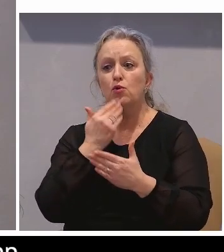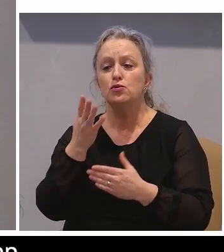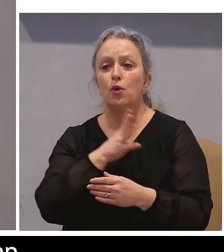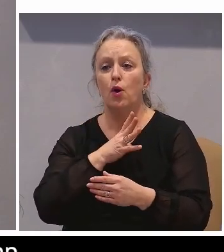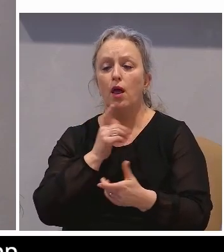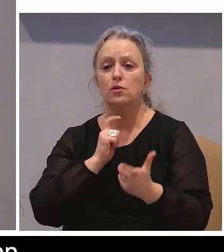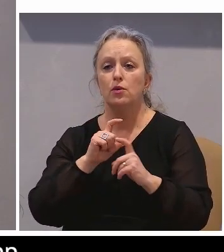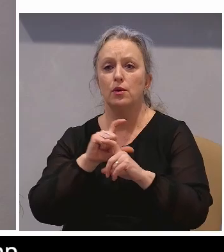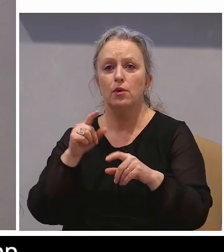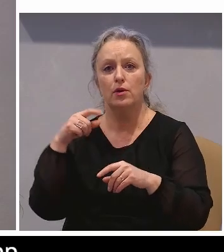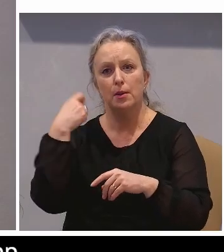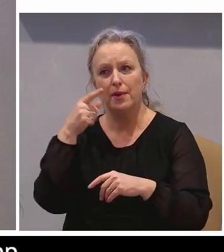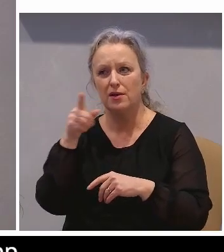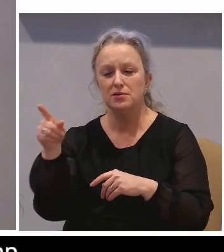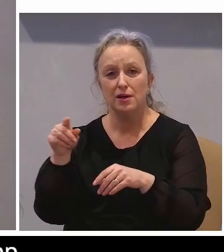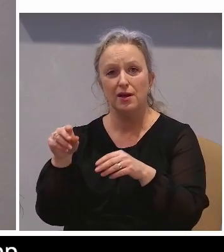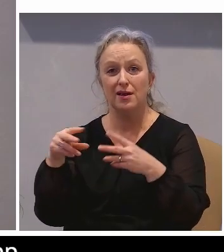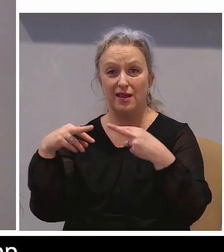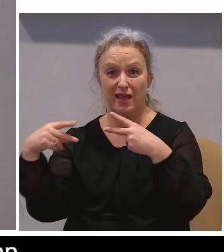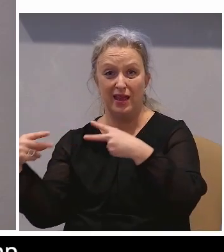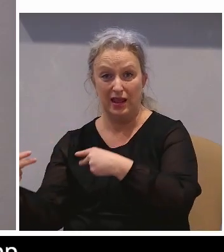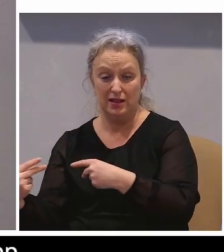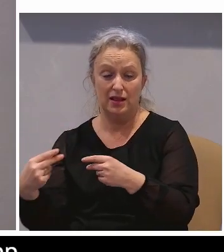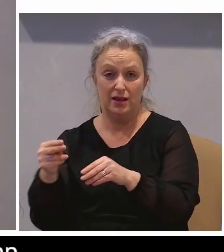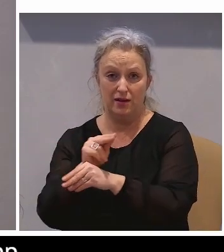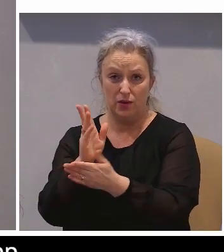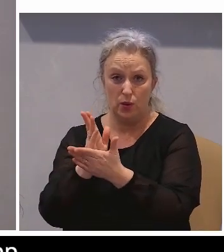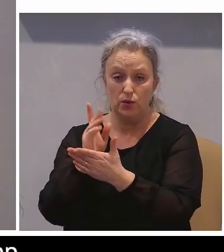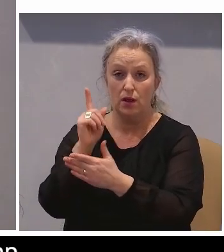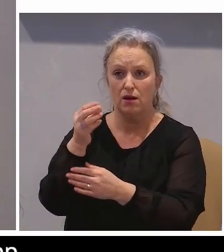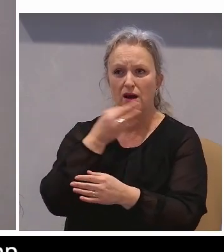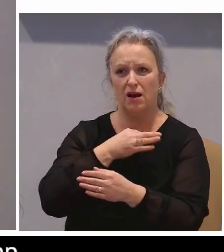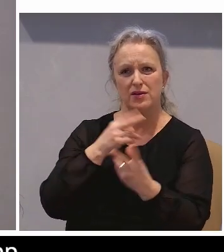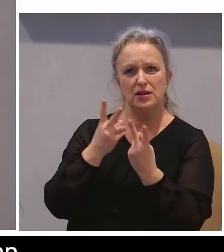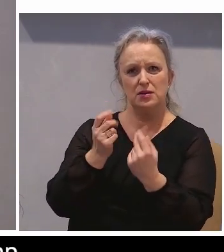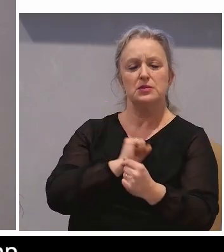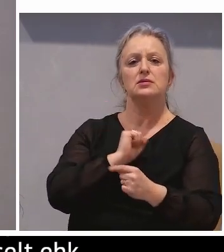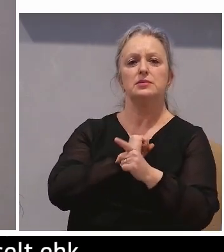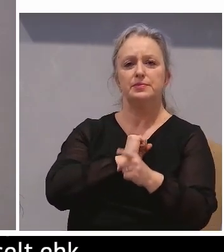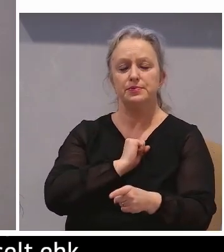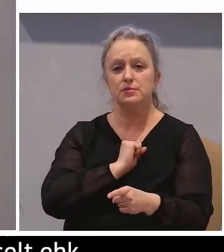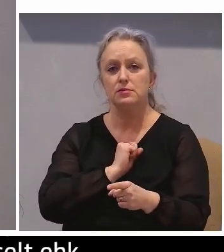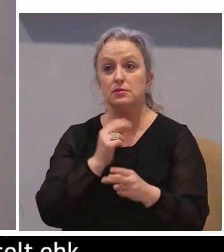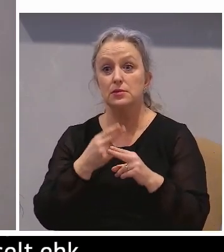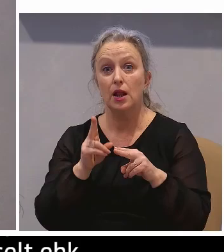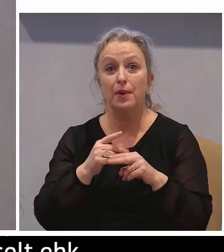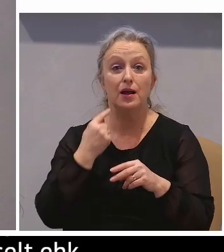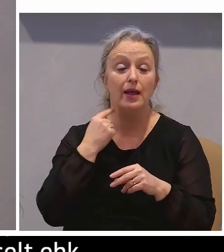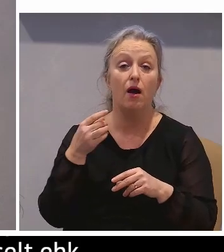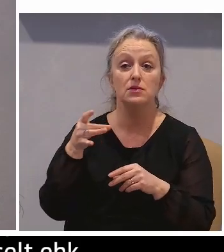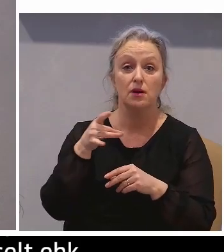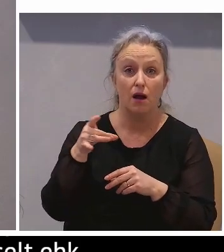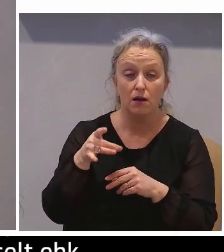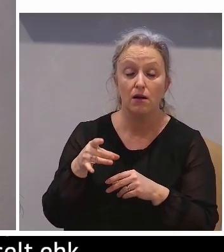kilo. So we don't end this treatment. See on ju selle jaoks, et Students always ask why